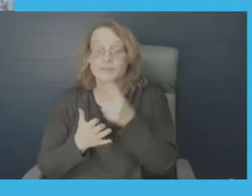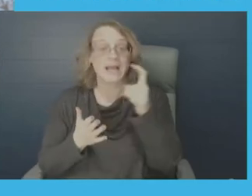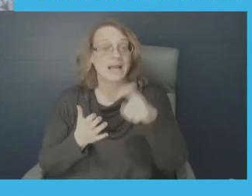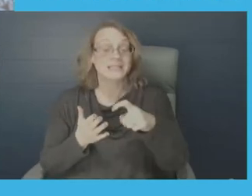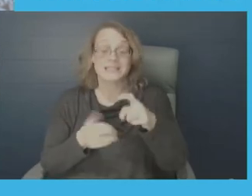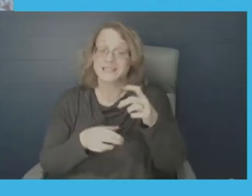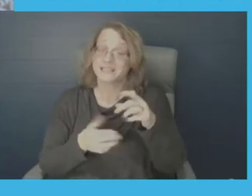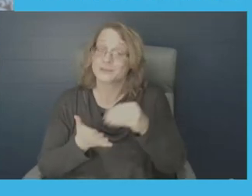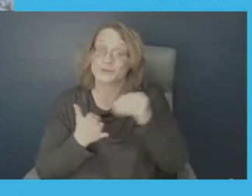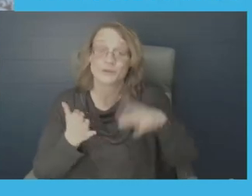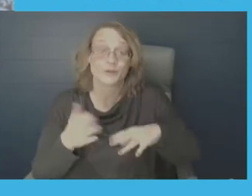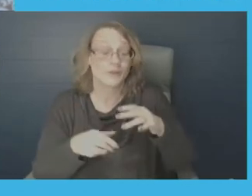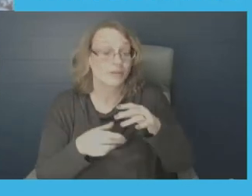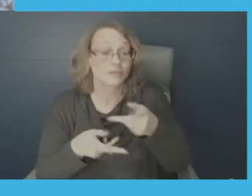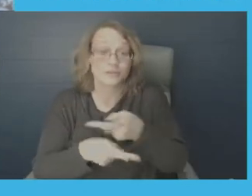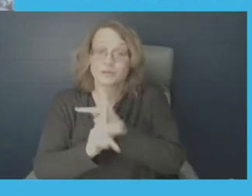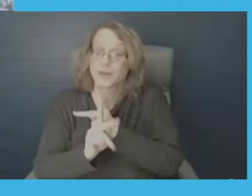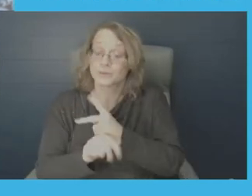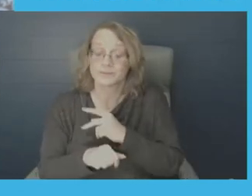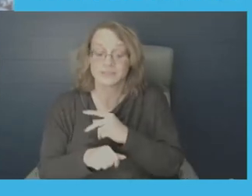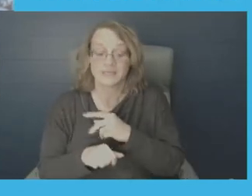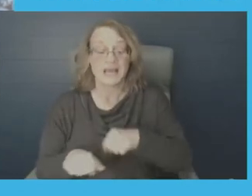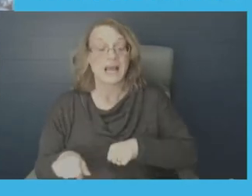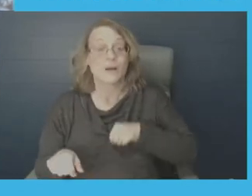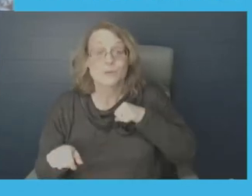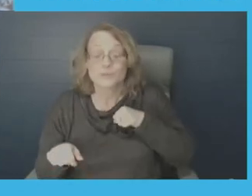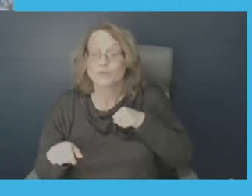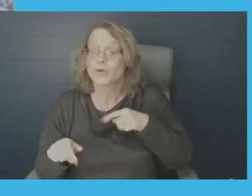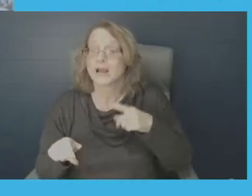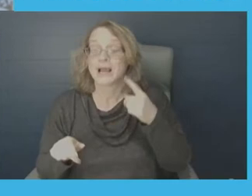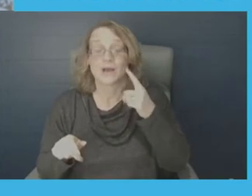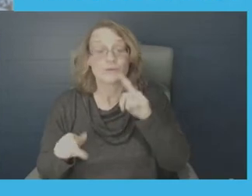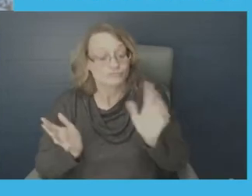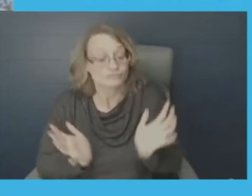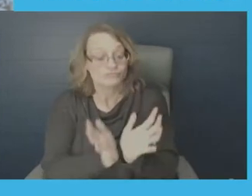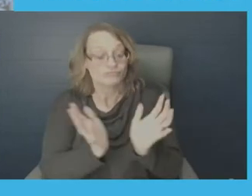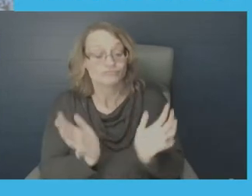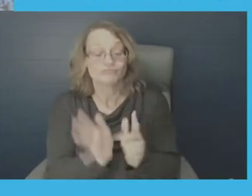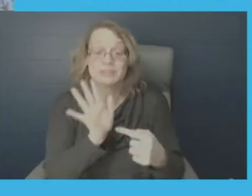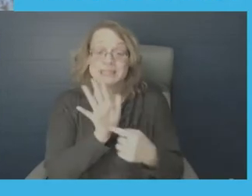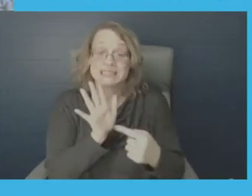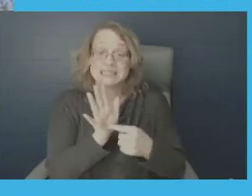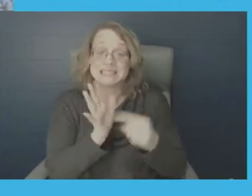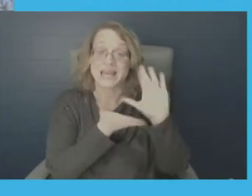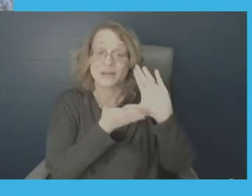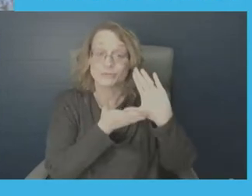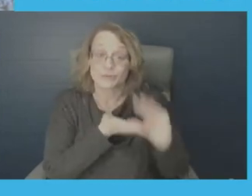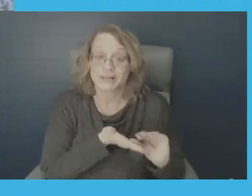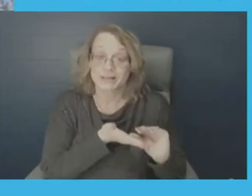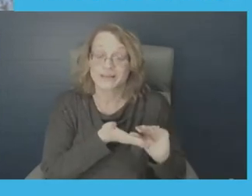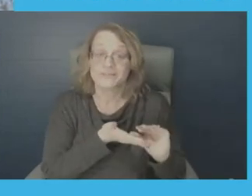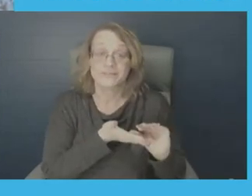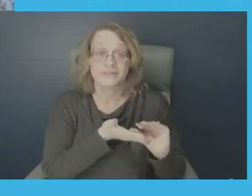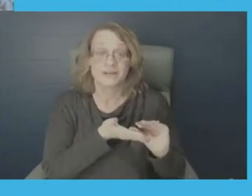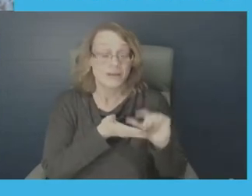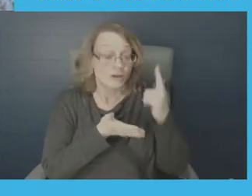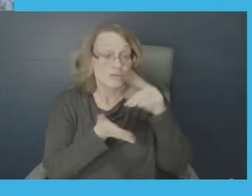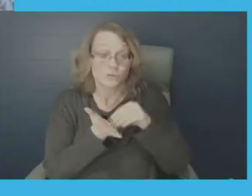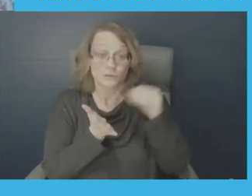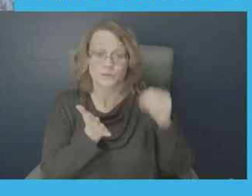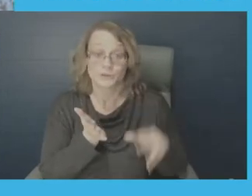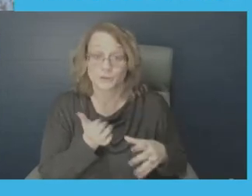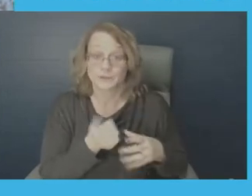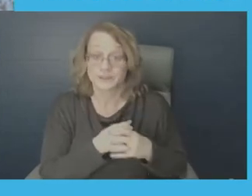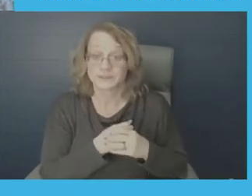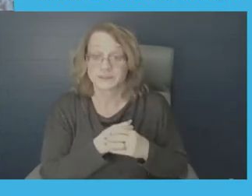and needed low-interest student loans, I was proud to push the president and to secure debt relief for our students because